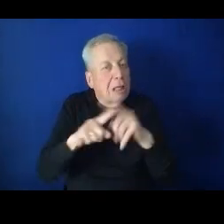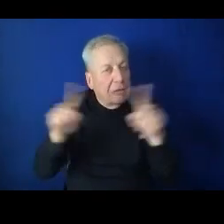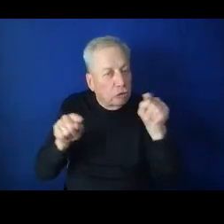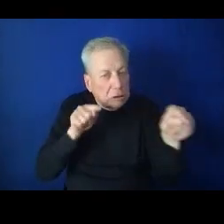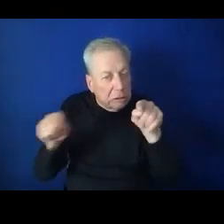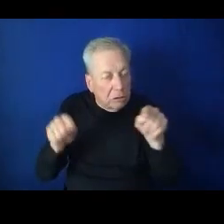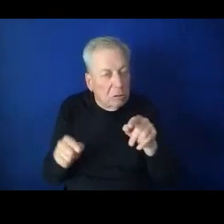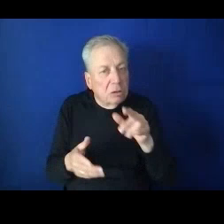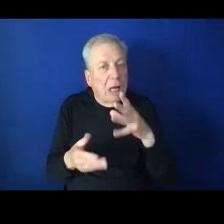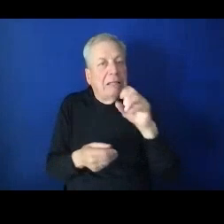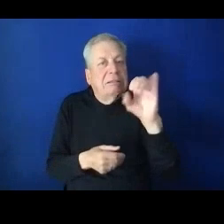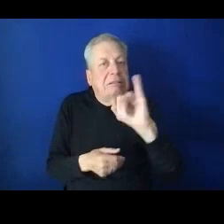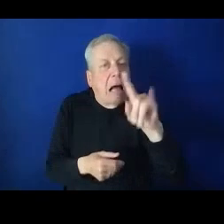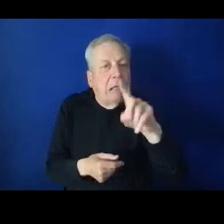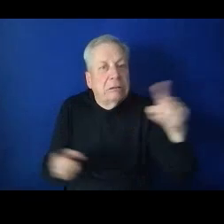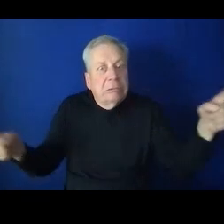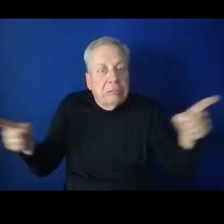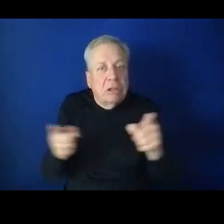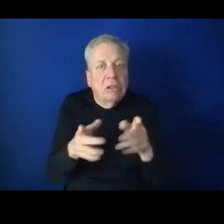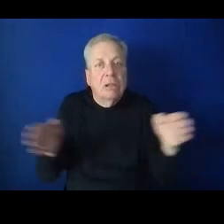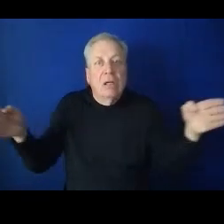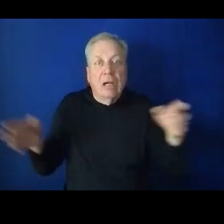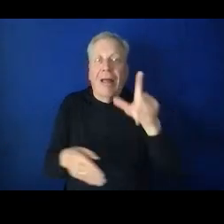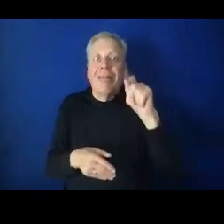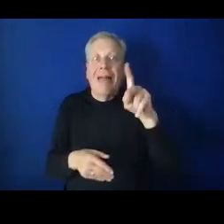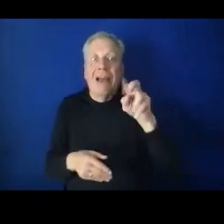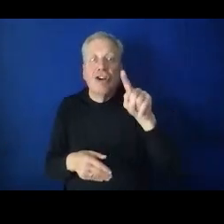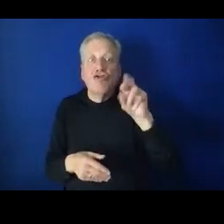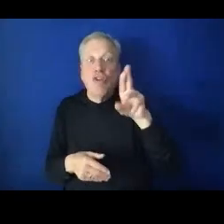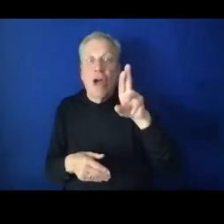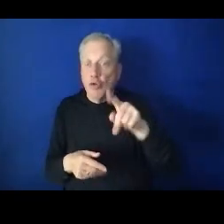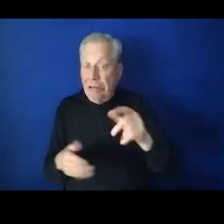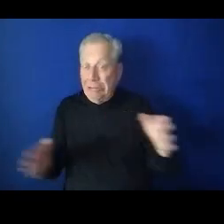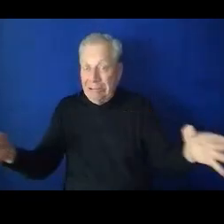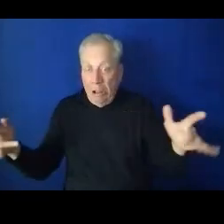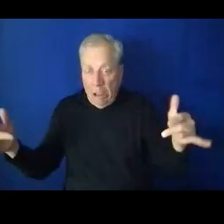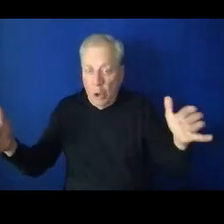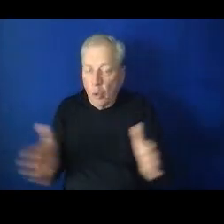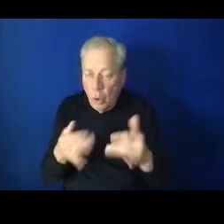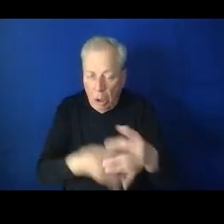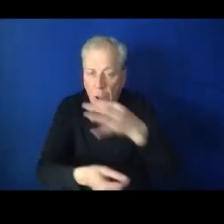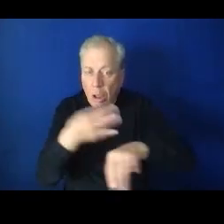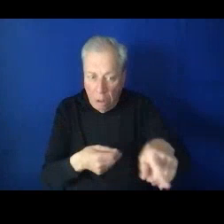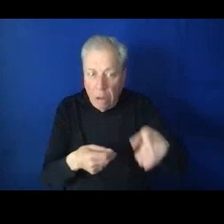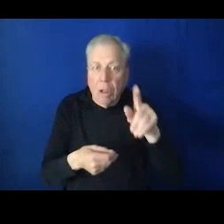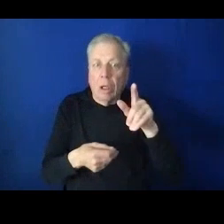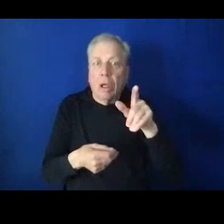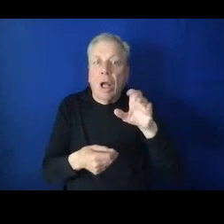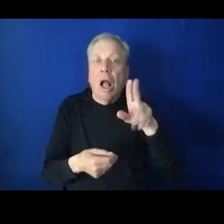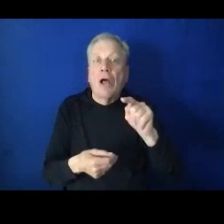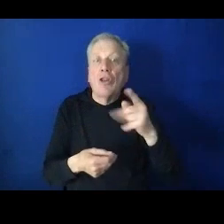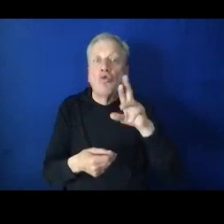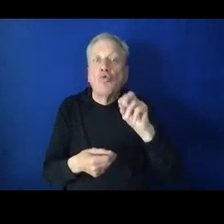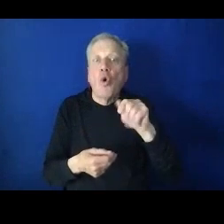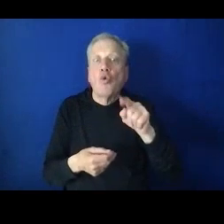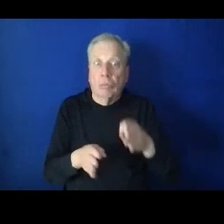the size of the lake trout versus cutthroat trout, and really gives us evidence that those cutthroat trout are rebounding.